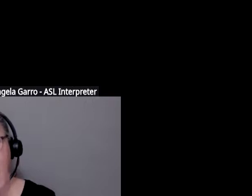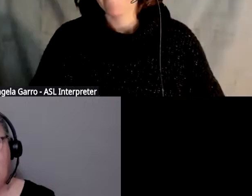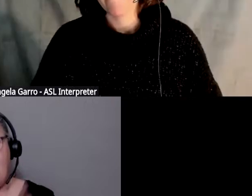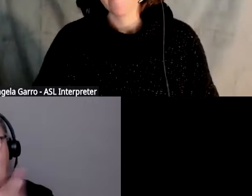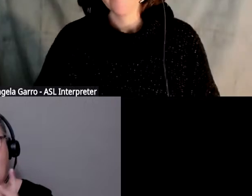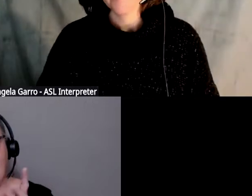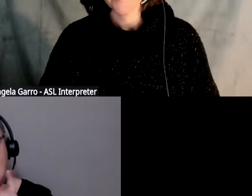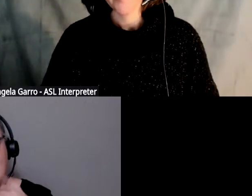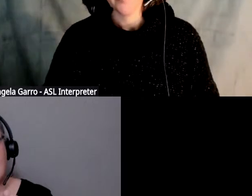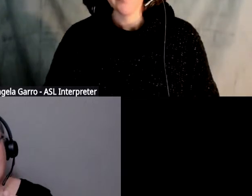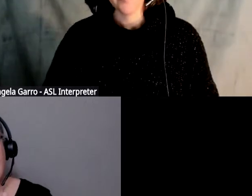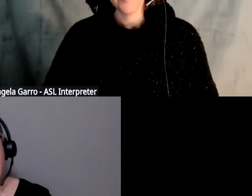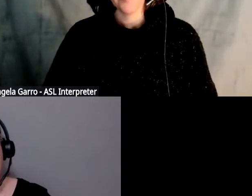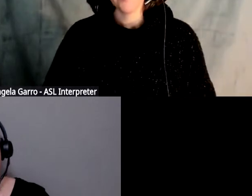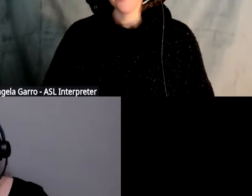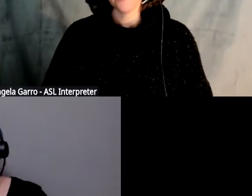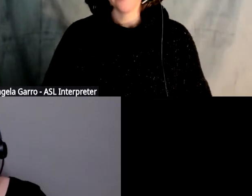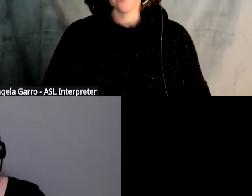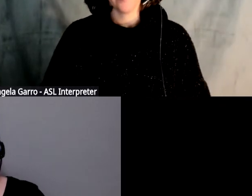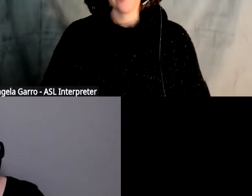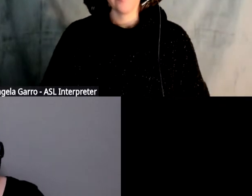comments.